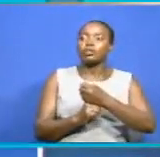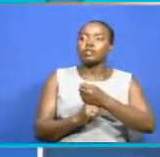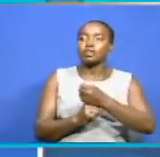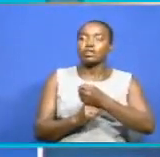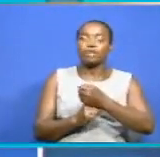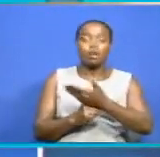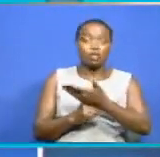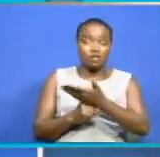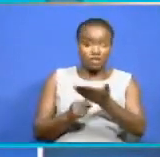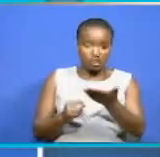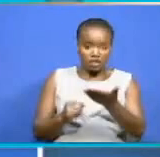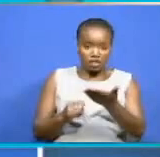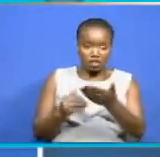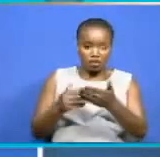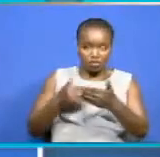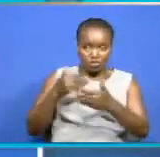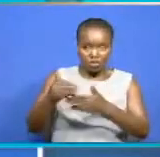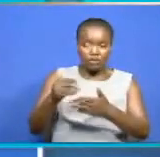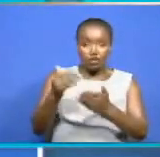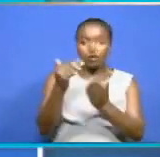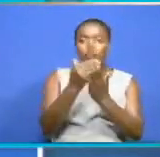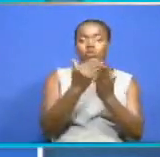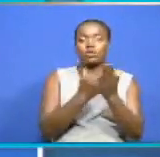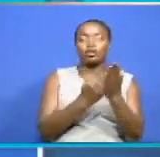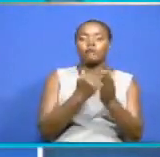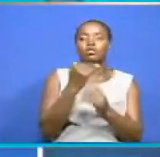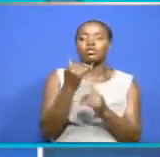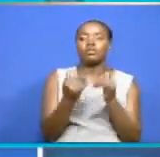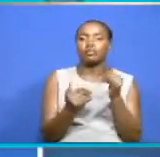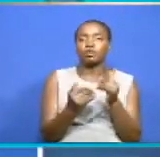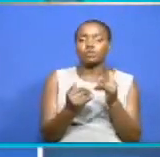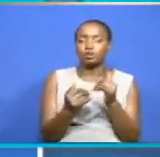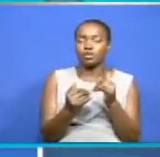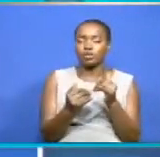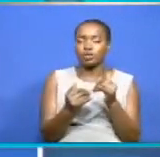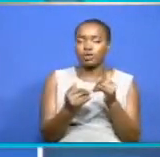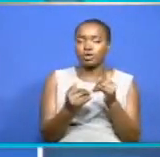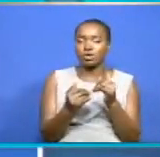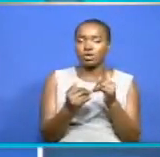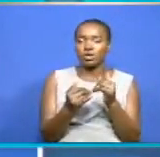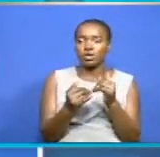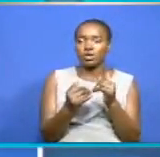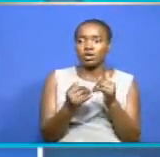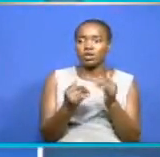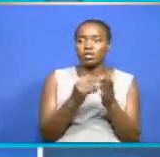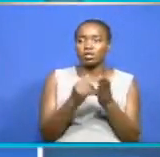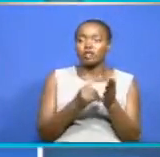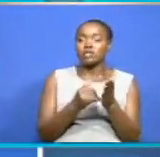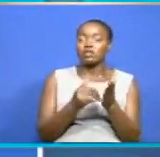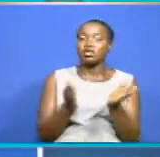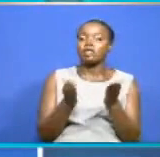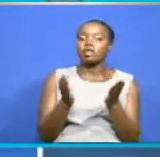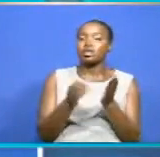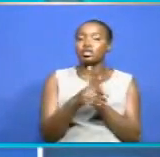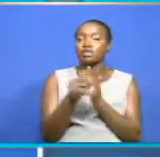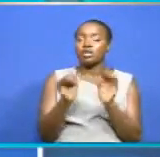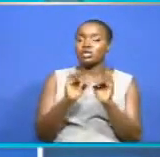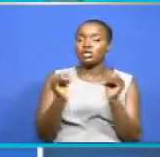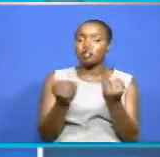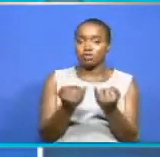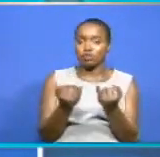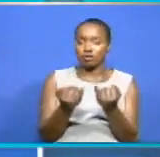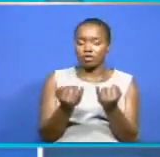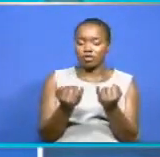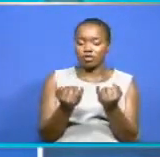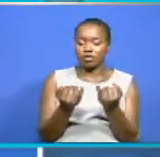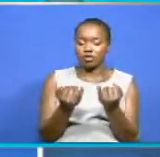even post-program completion. So I would like to just encourage, you know, other institutions, even